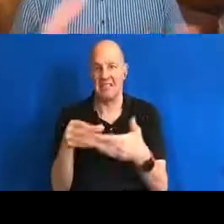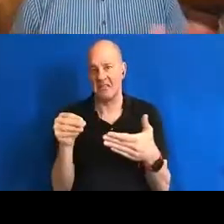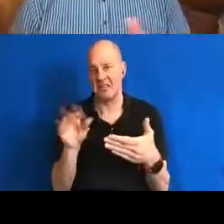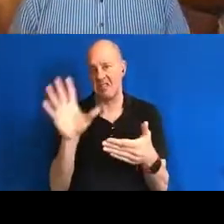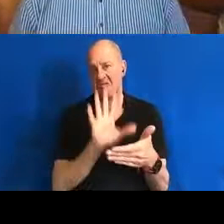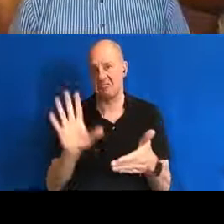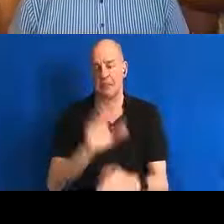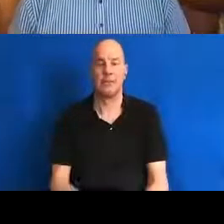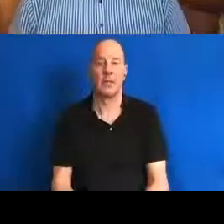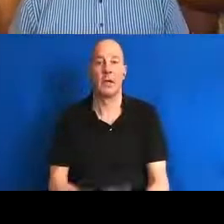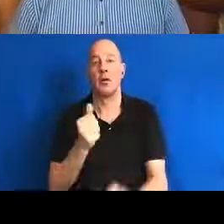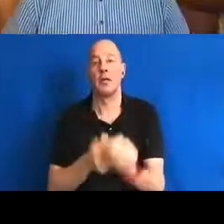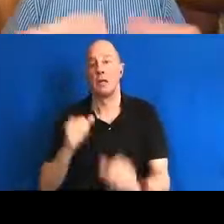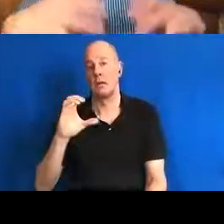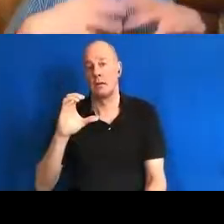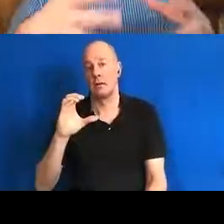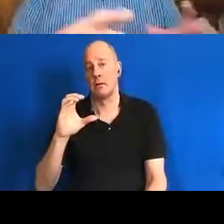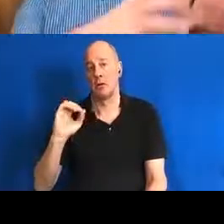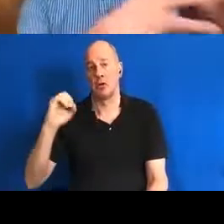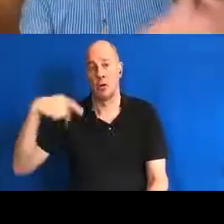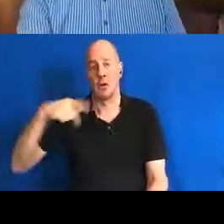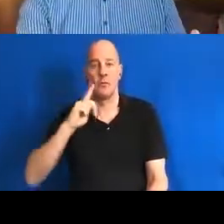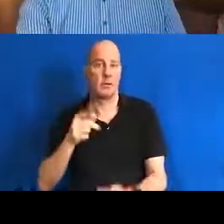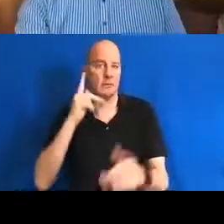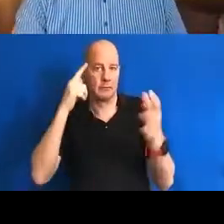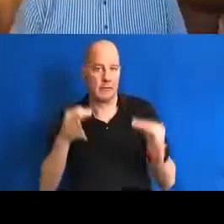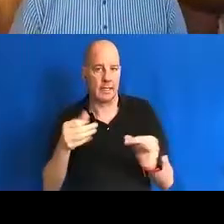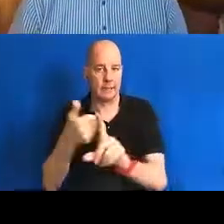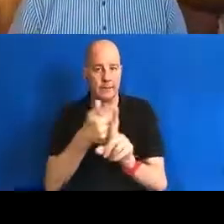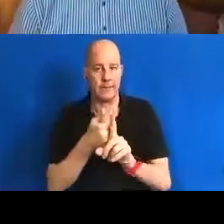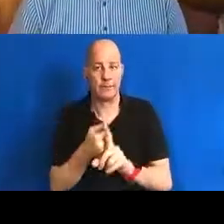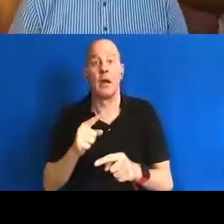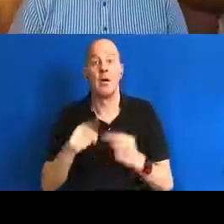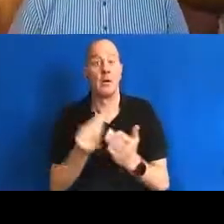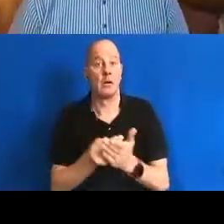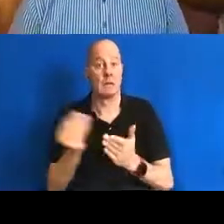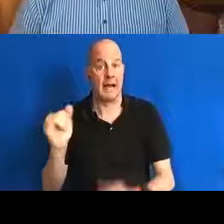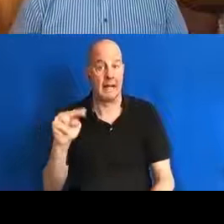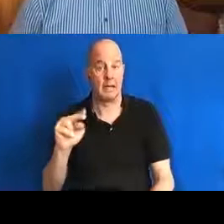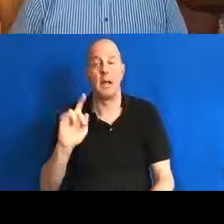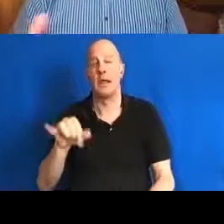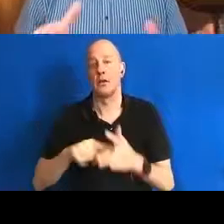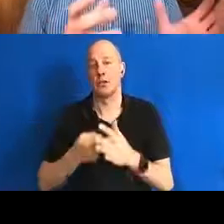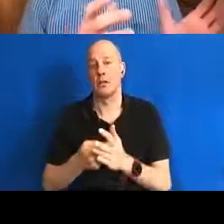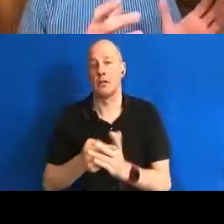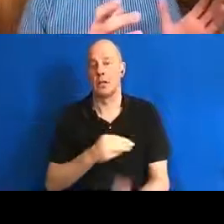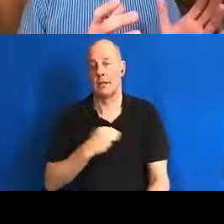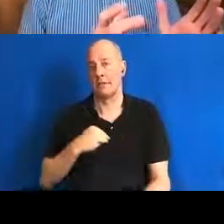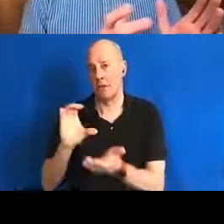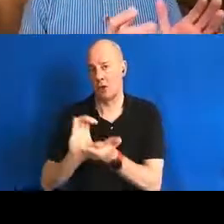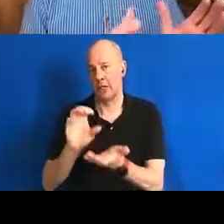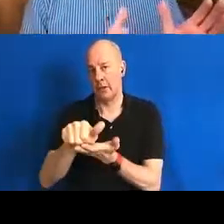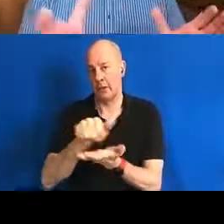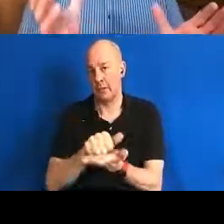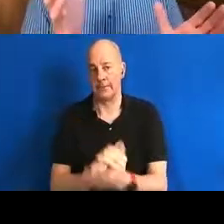each cooperative gets to decide what that is. But when you buy in, that starts your member capital account. Then